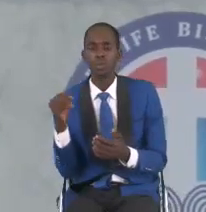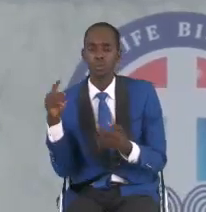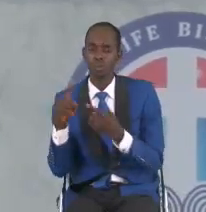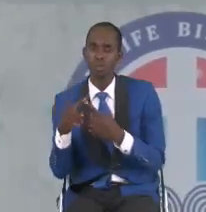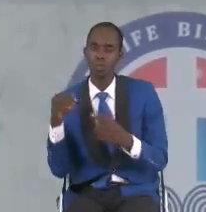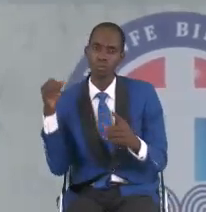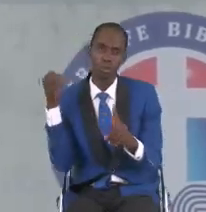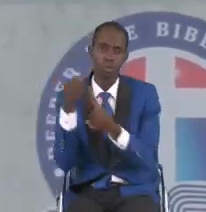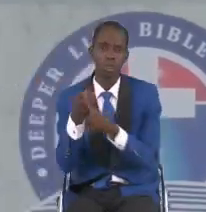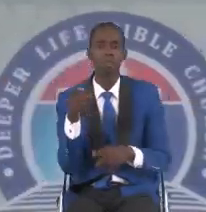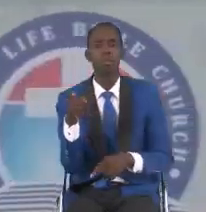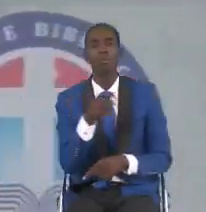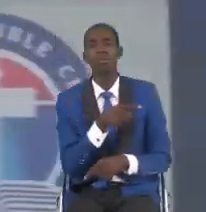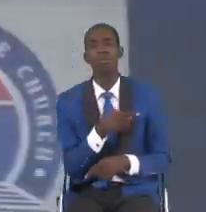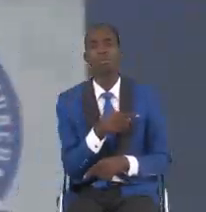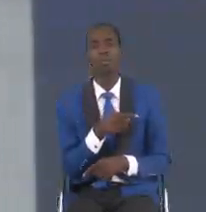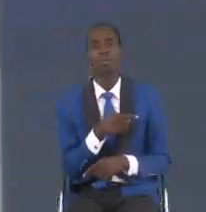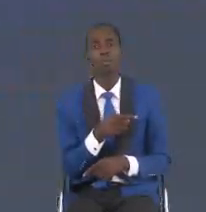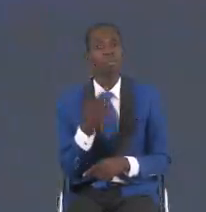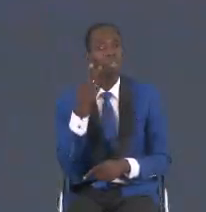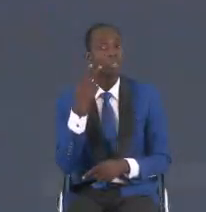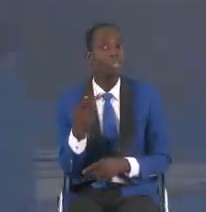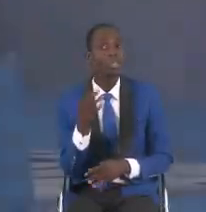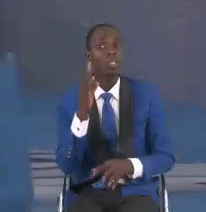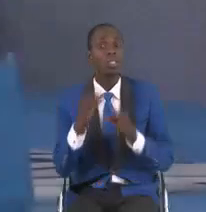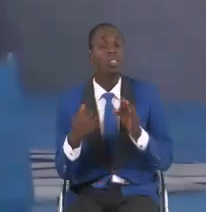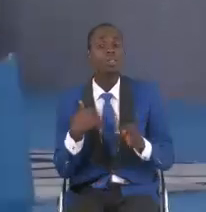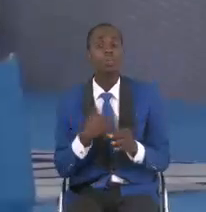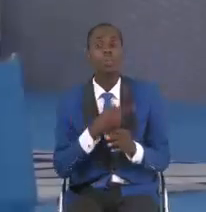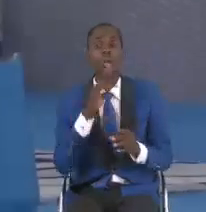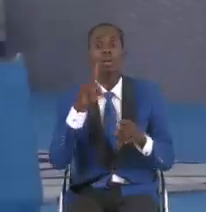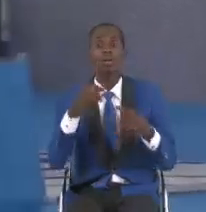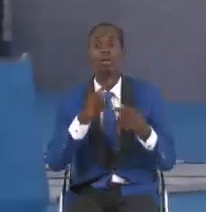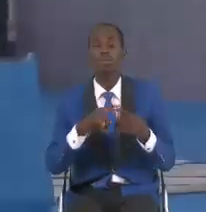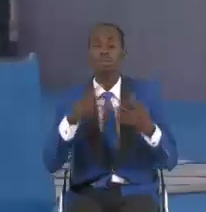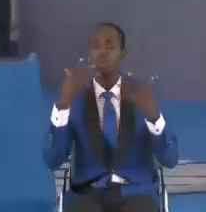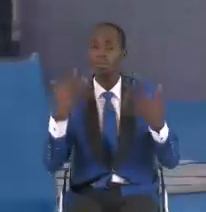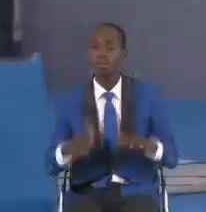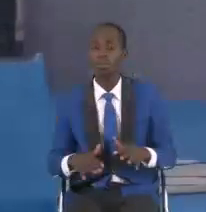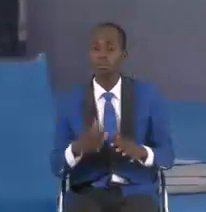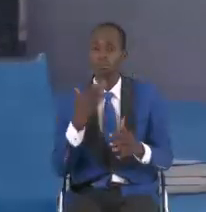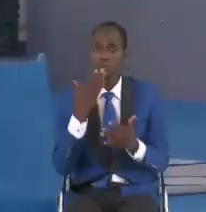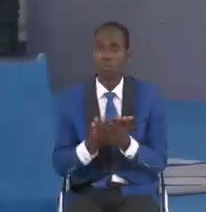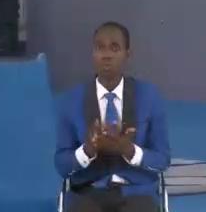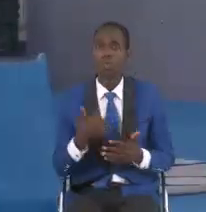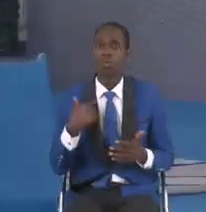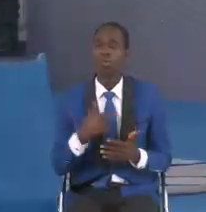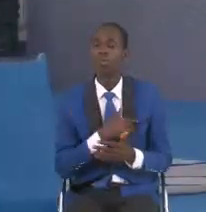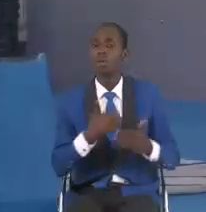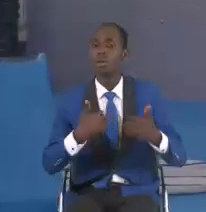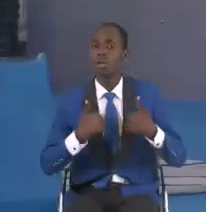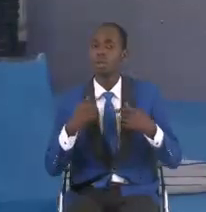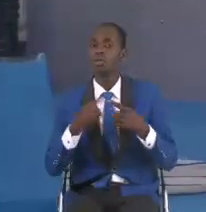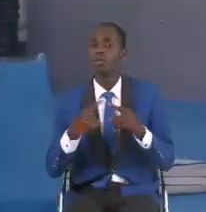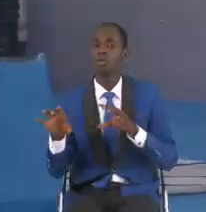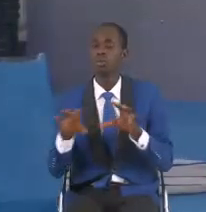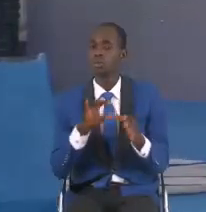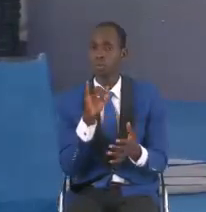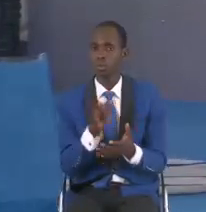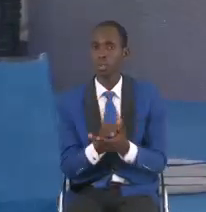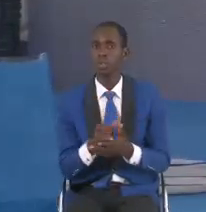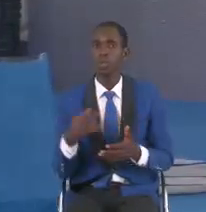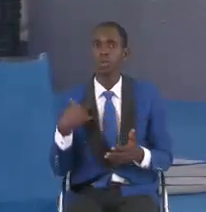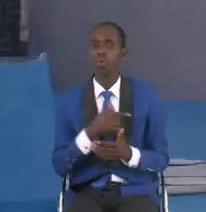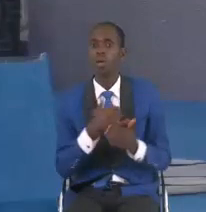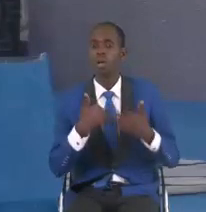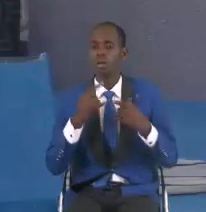You know, if we're going to finish well, we have to do that. And we have to clean